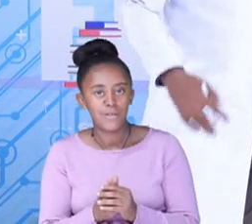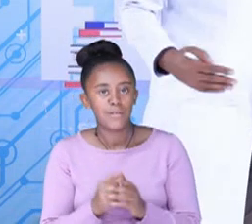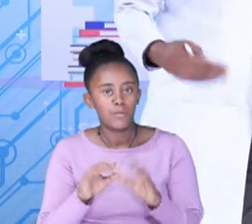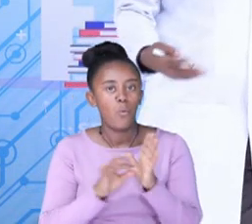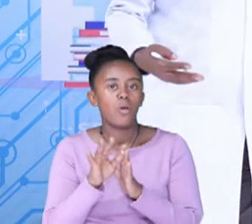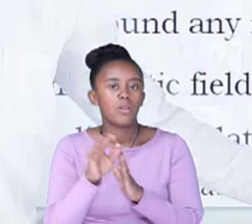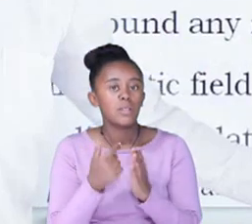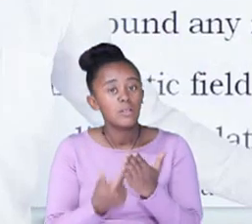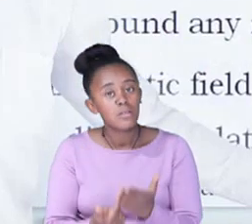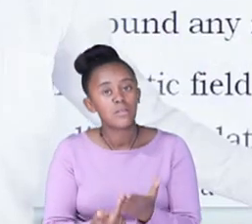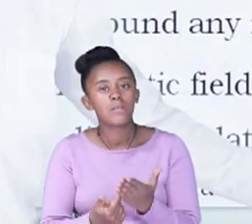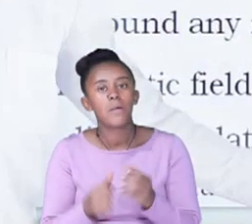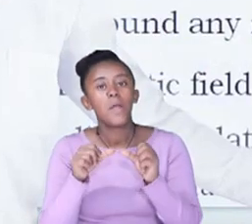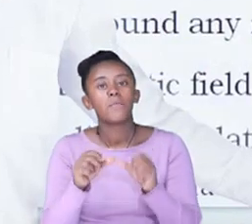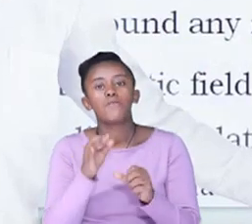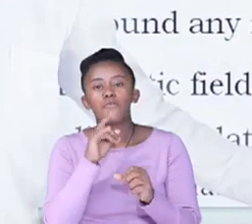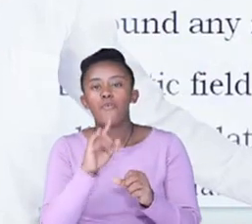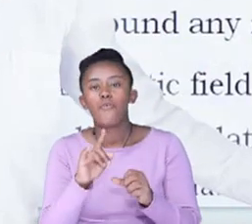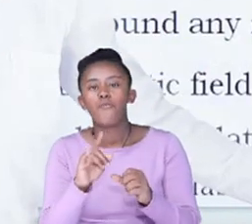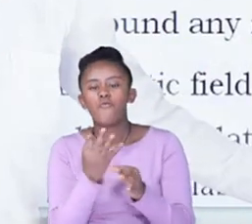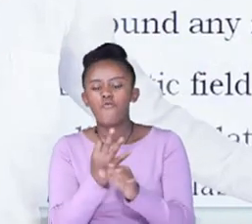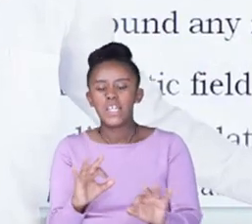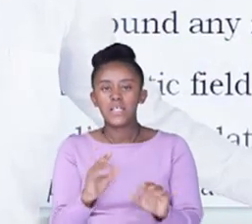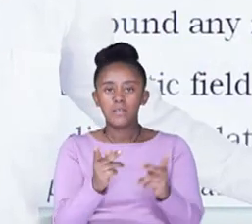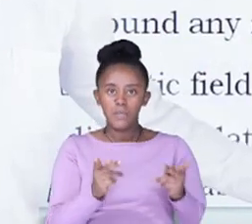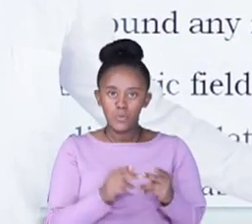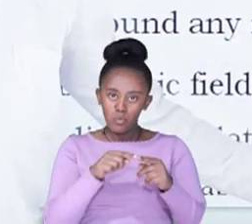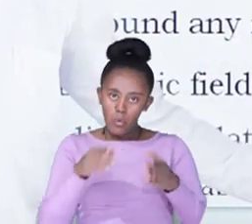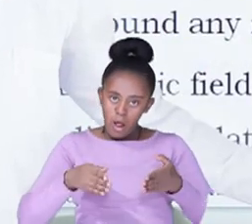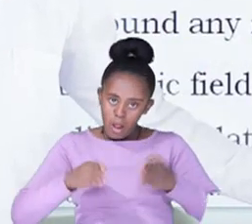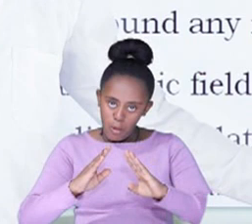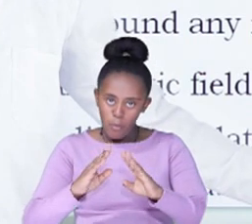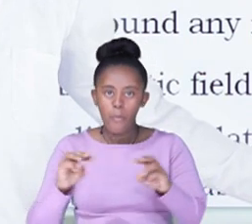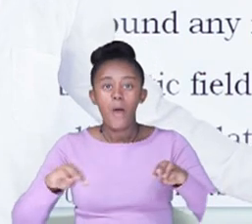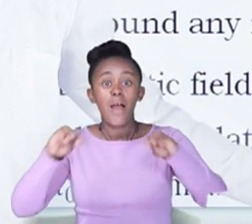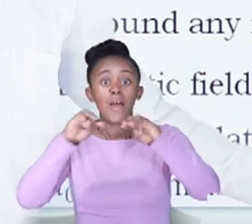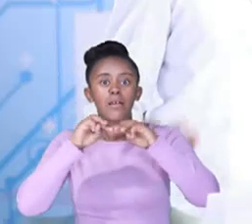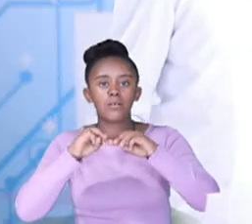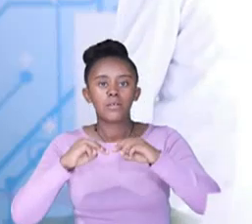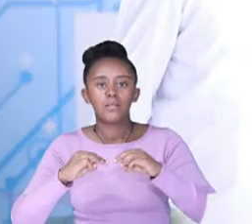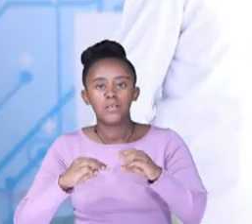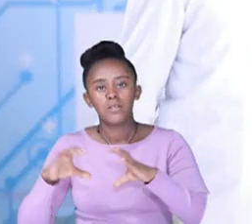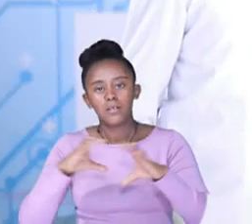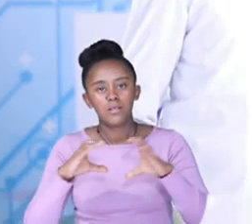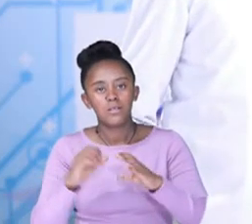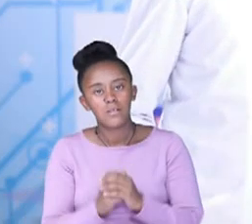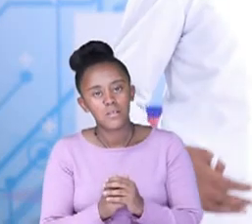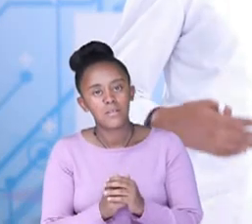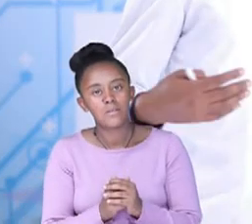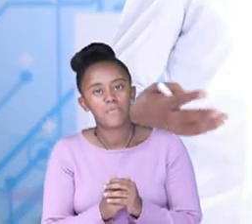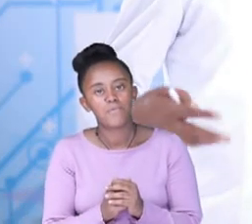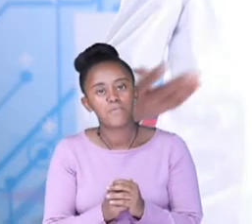quantity. It tells us about the permittivity of a free space to allow magnetic interaction. Permittivity of